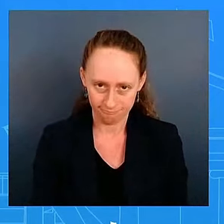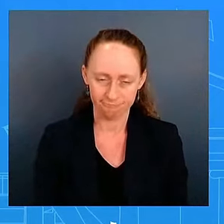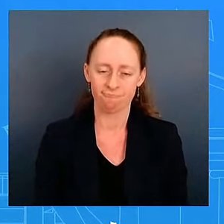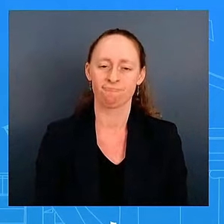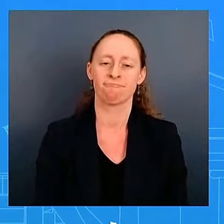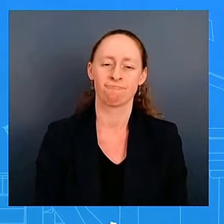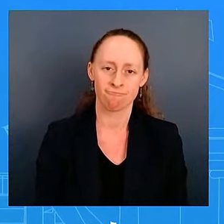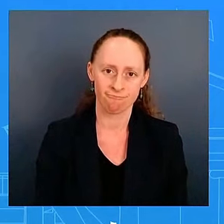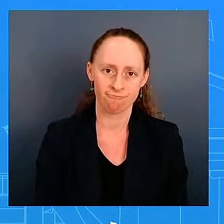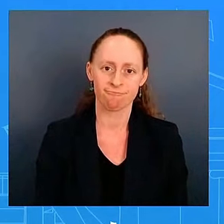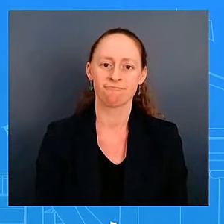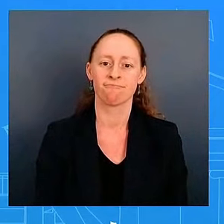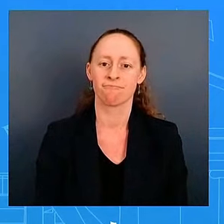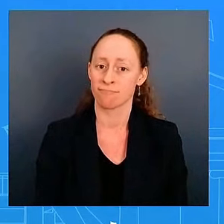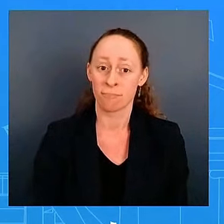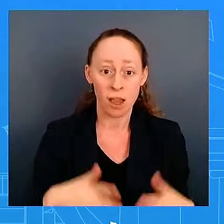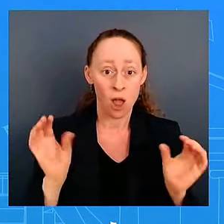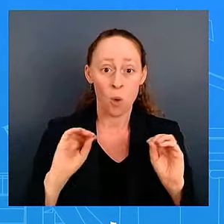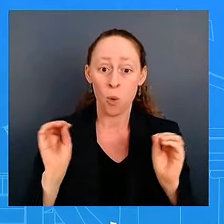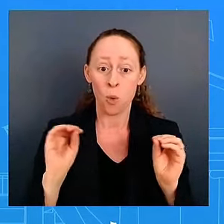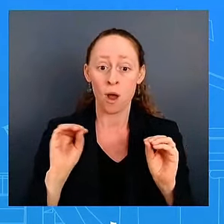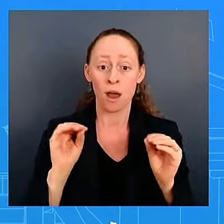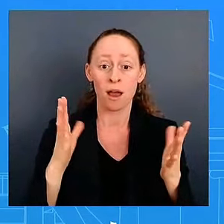accommodations. Thank you.